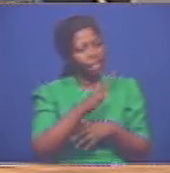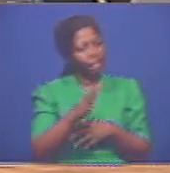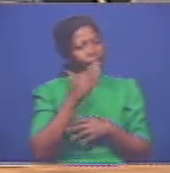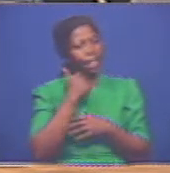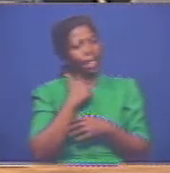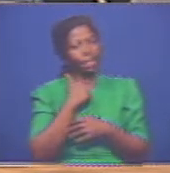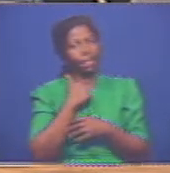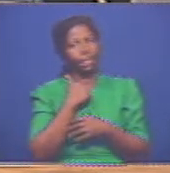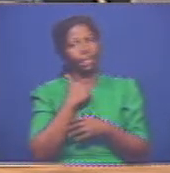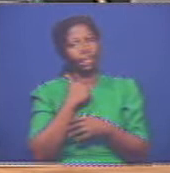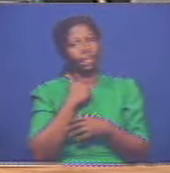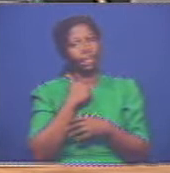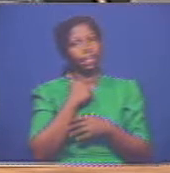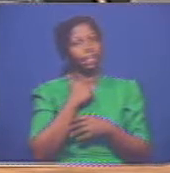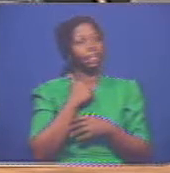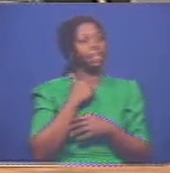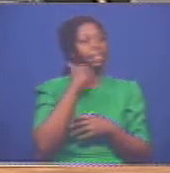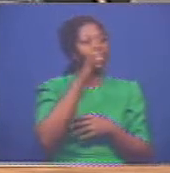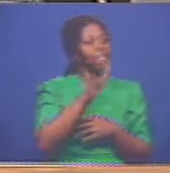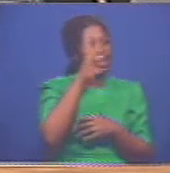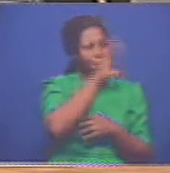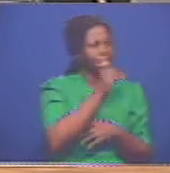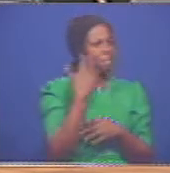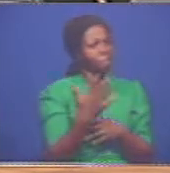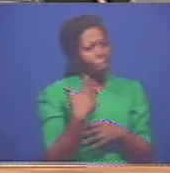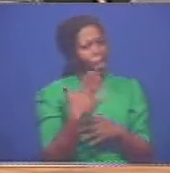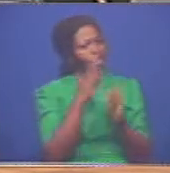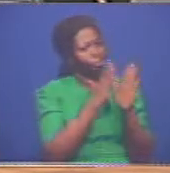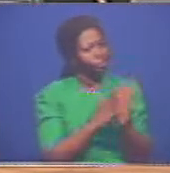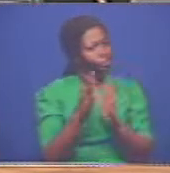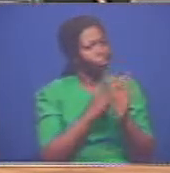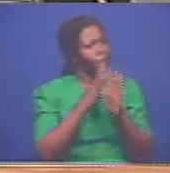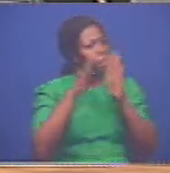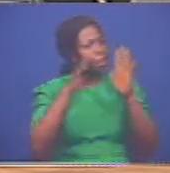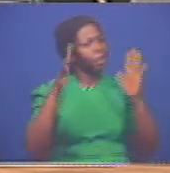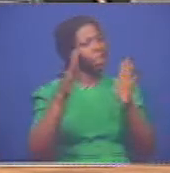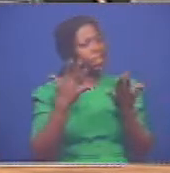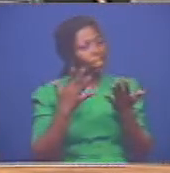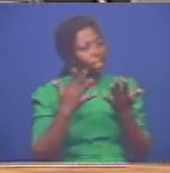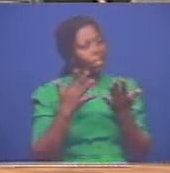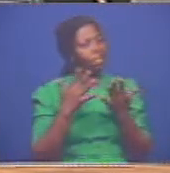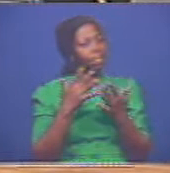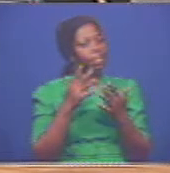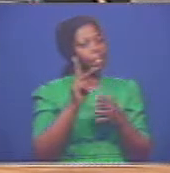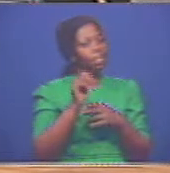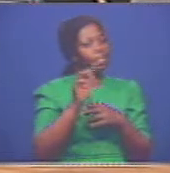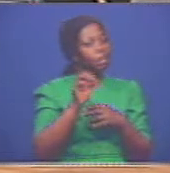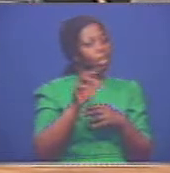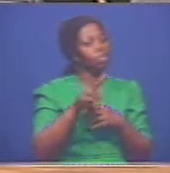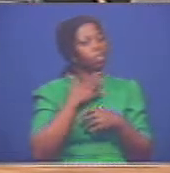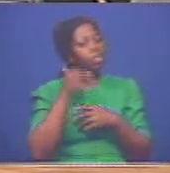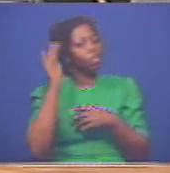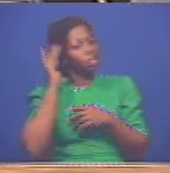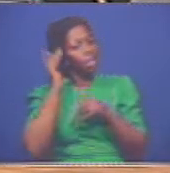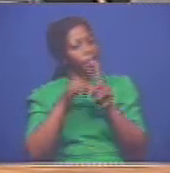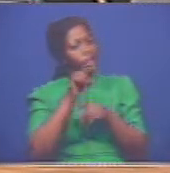beautiful master plans and documents and all these. Kamau, I want to hear from you.